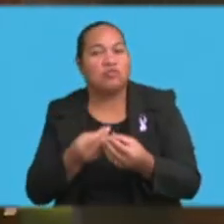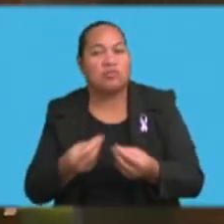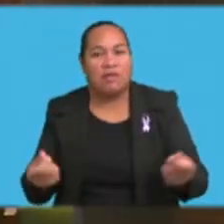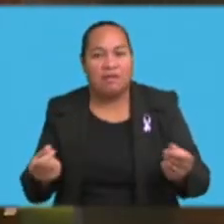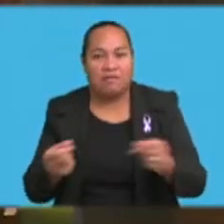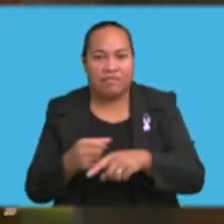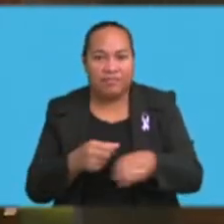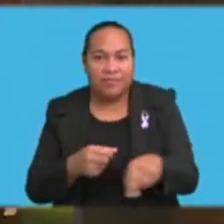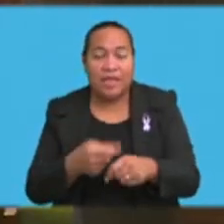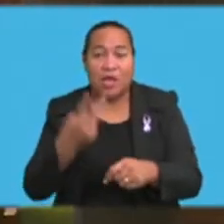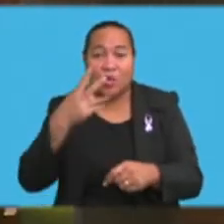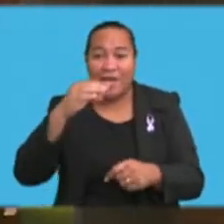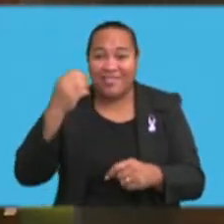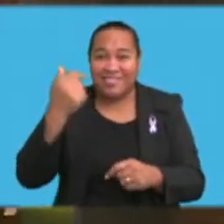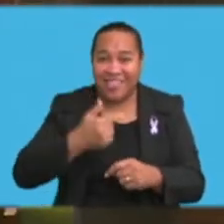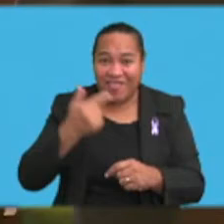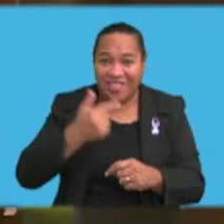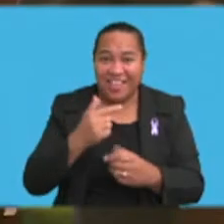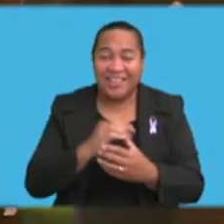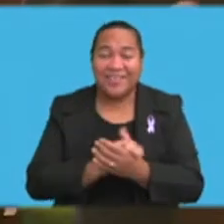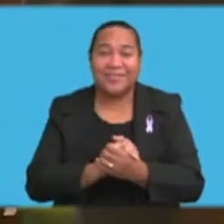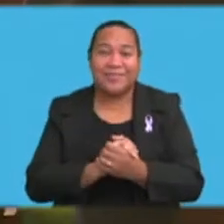In 2017,